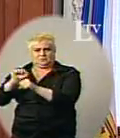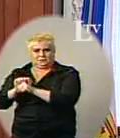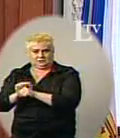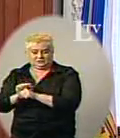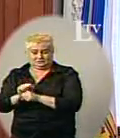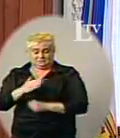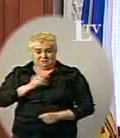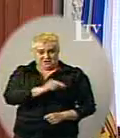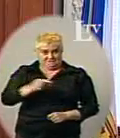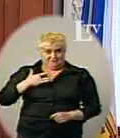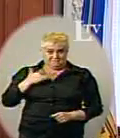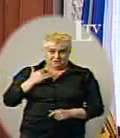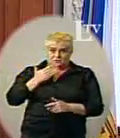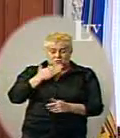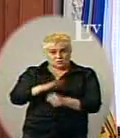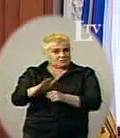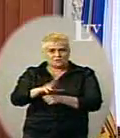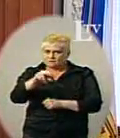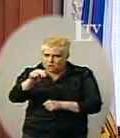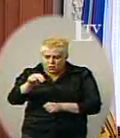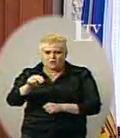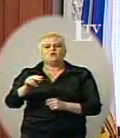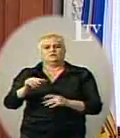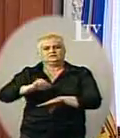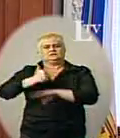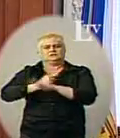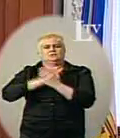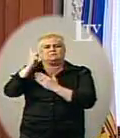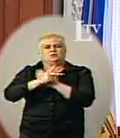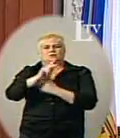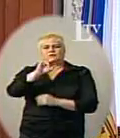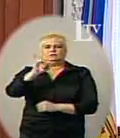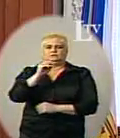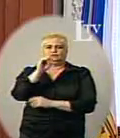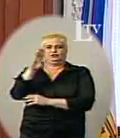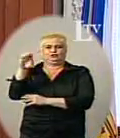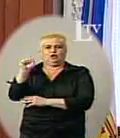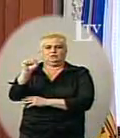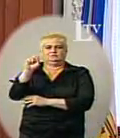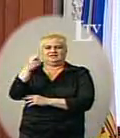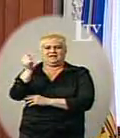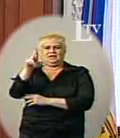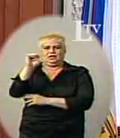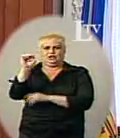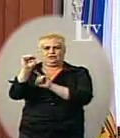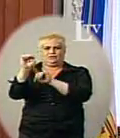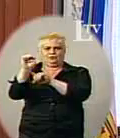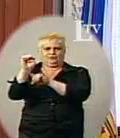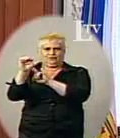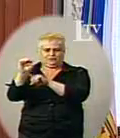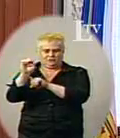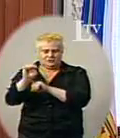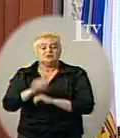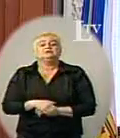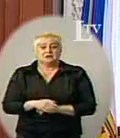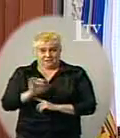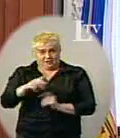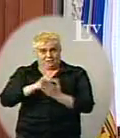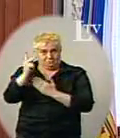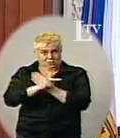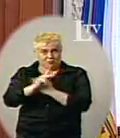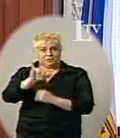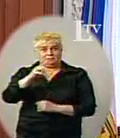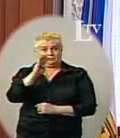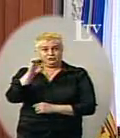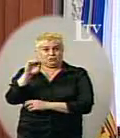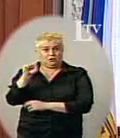Here comes in. A year after launching the Jobs Here plan, the province has already supported the startup and growth